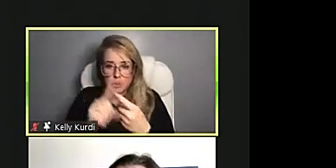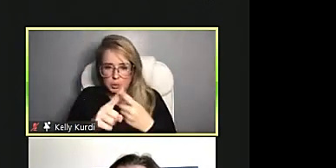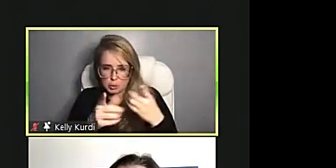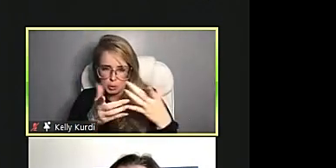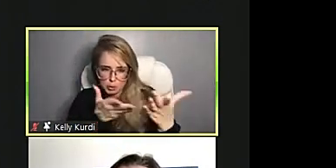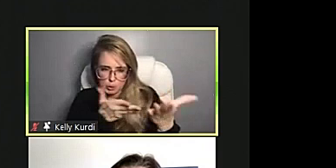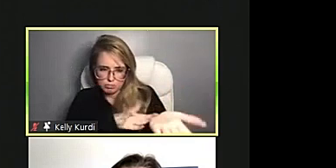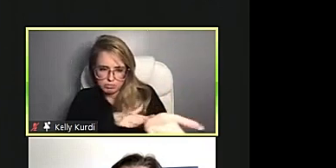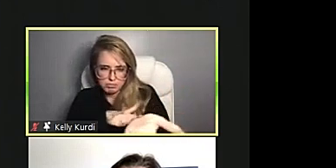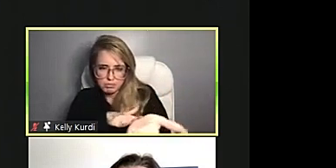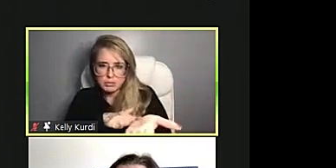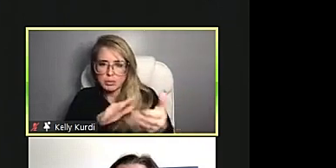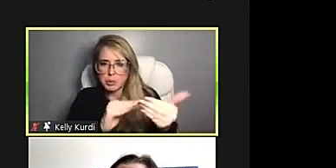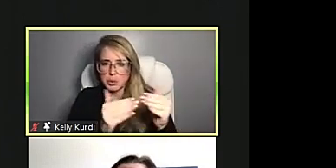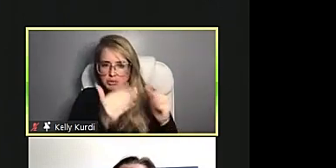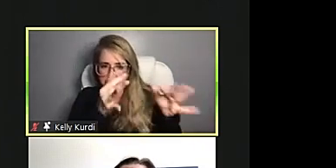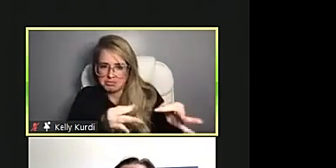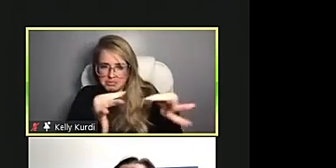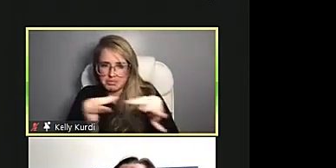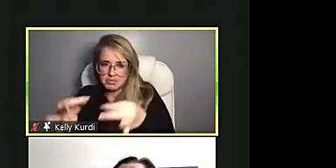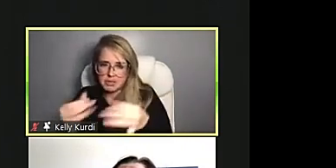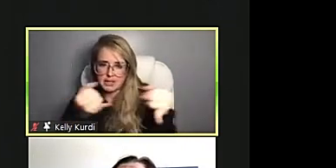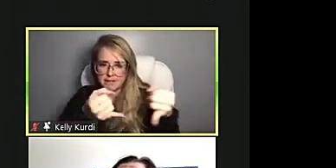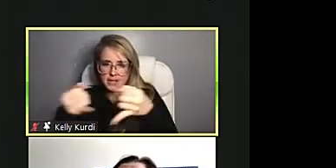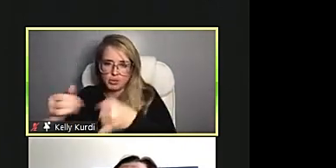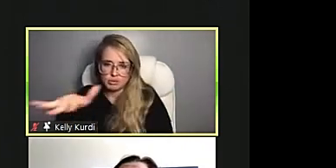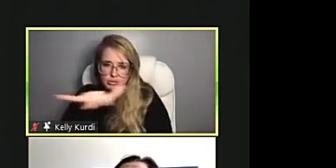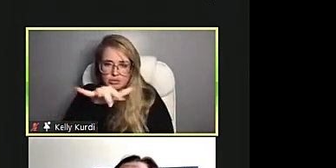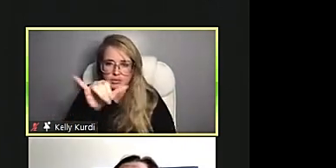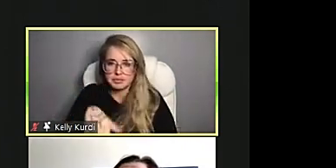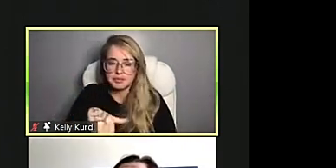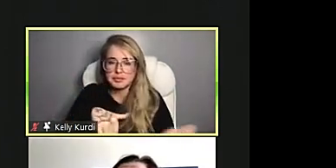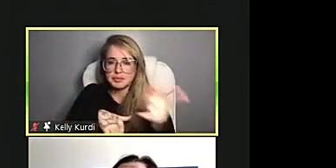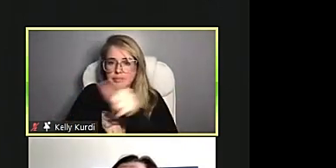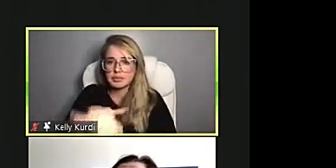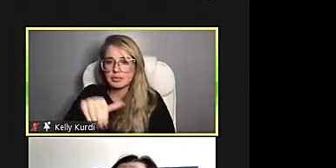communities. All right, and let's go back to Alex Rose.